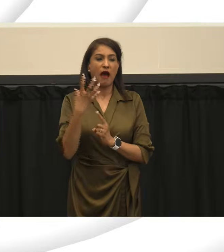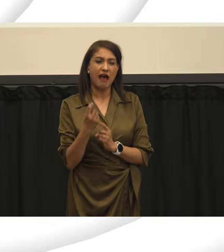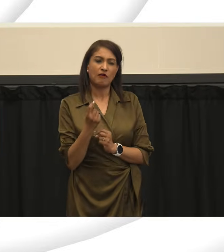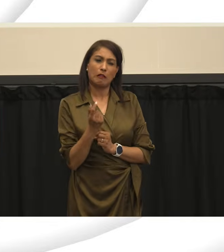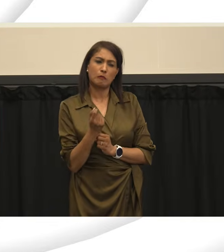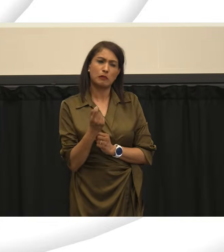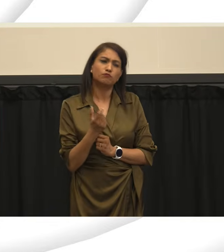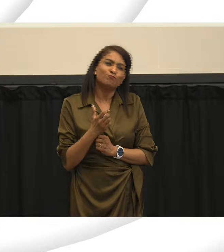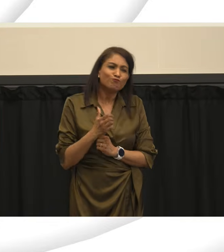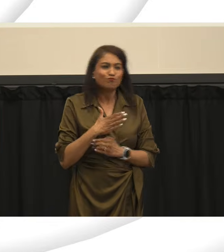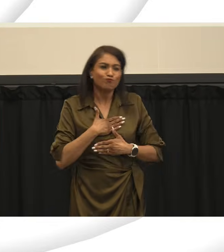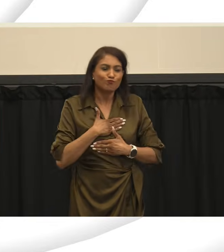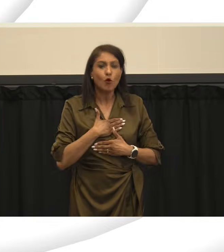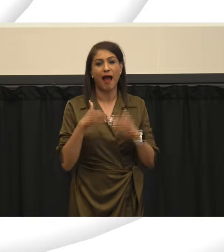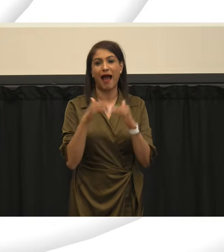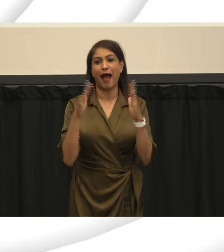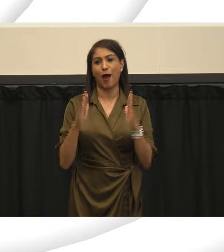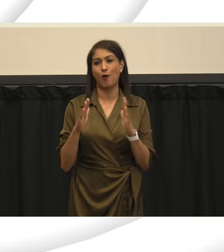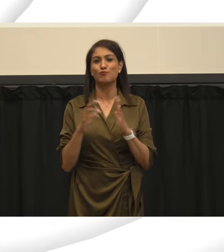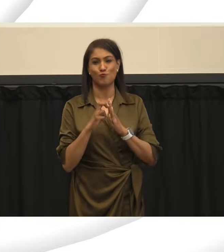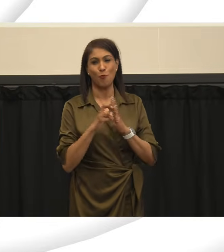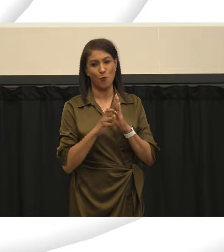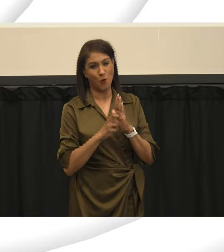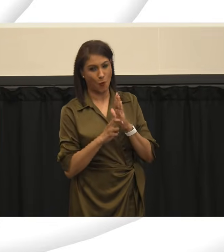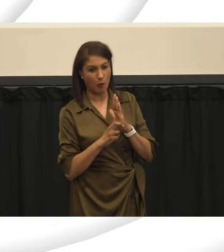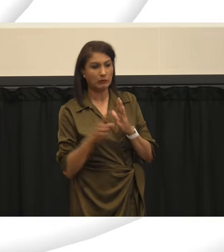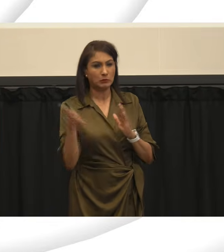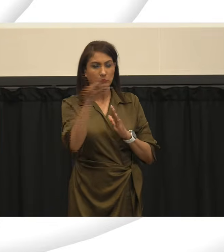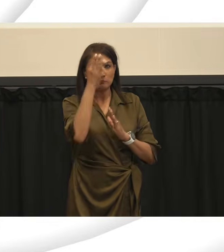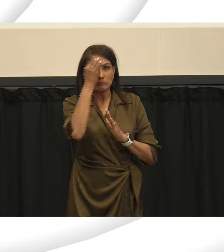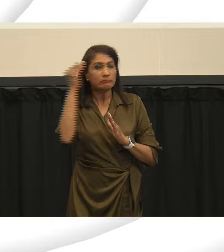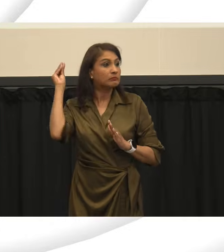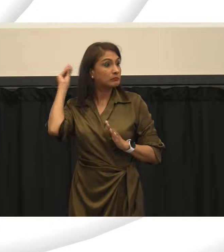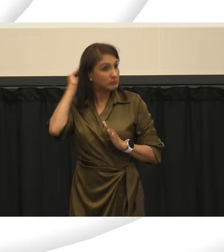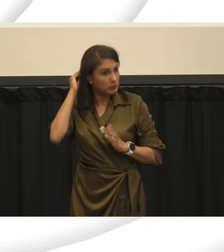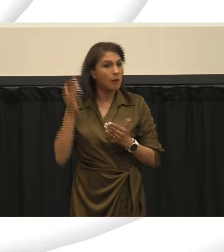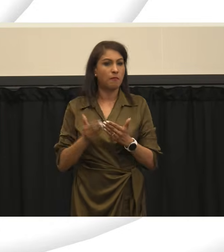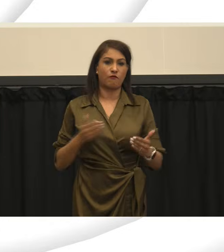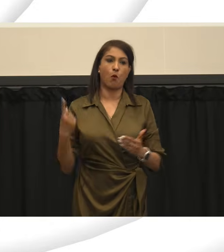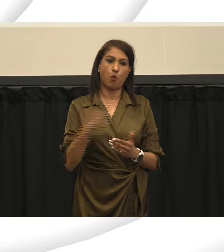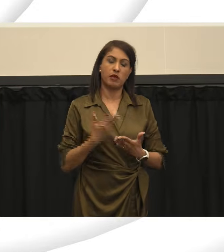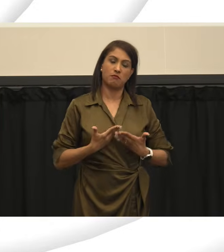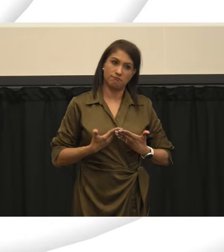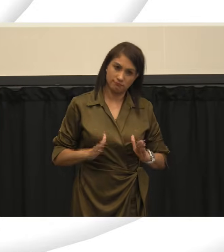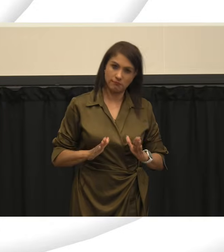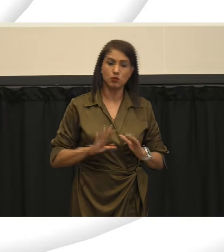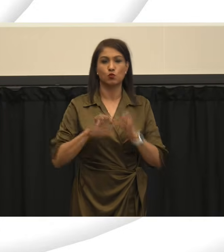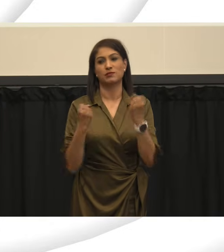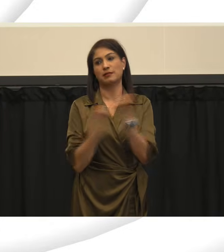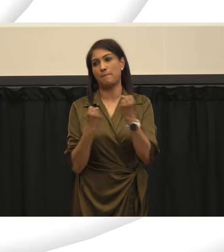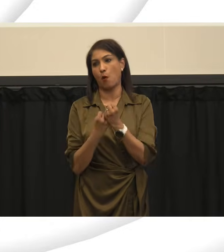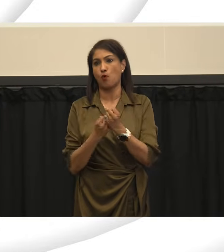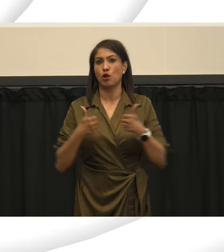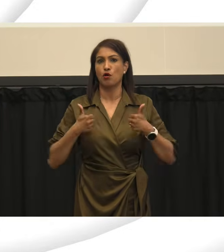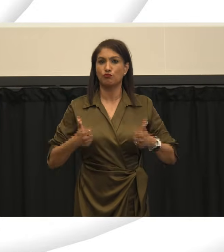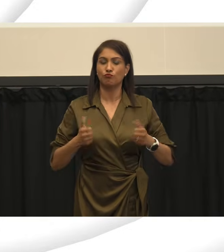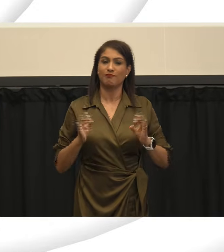in the auditorium, as well as guests that are on our Zoom platform. So we do have some house rules prior